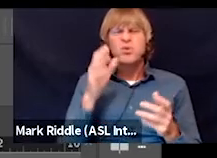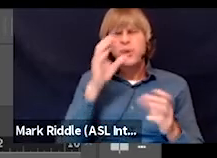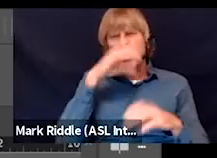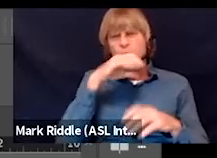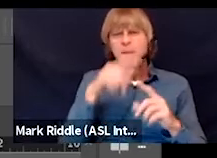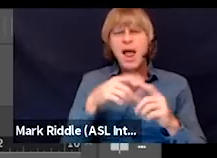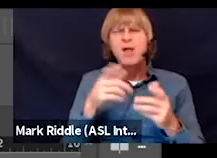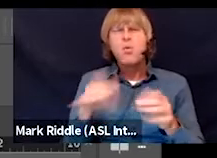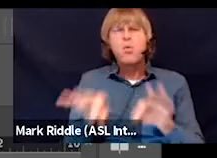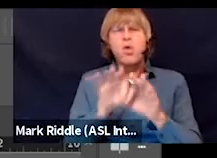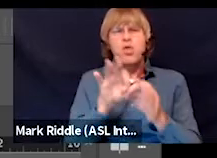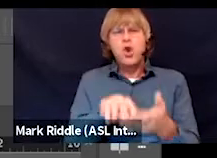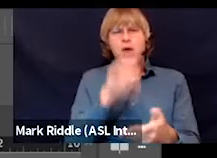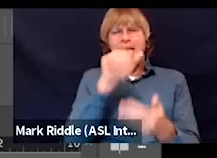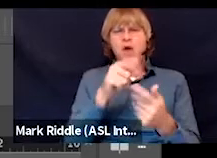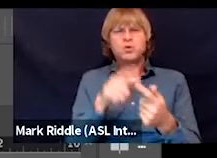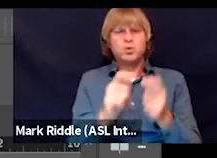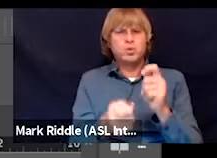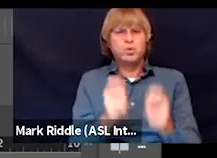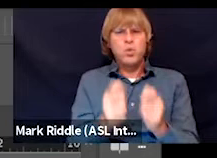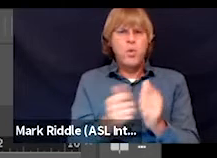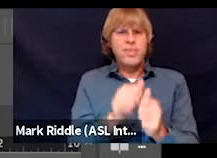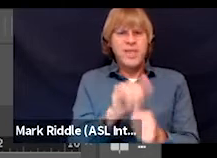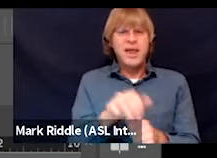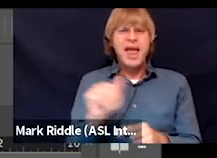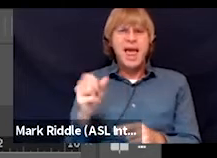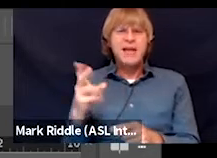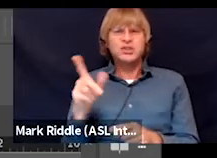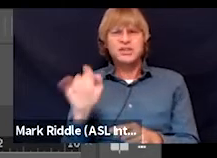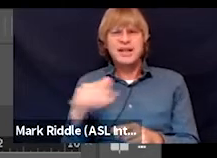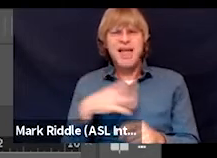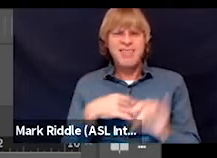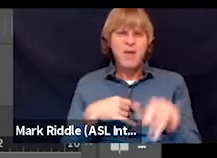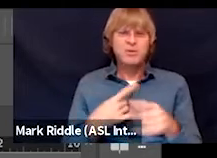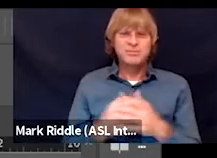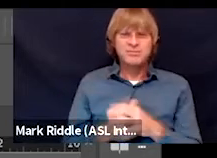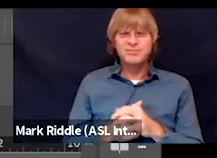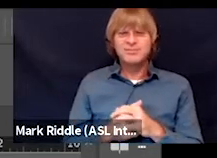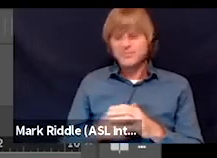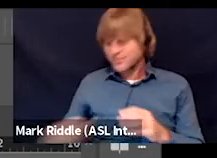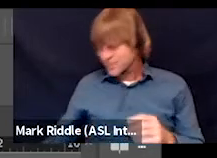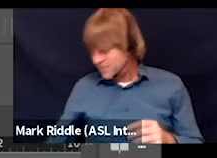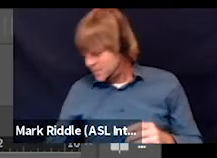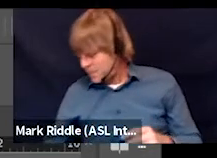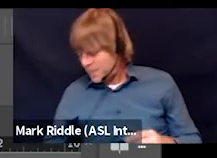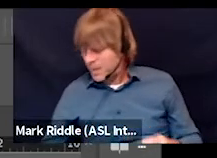how to work with. Ashley likes that one too.